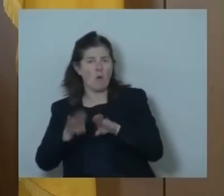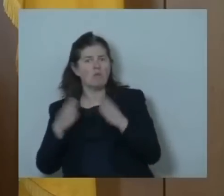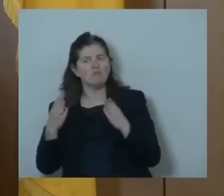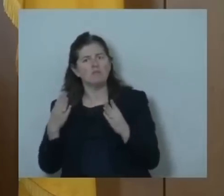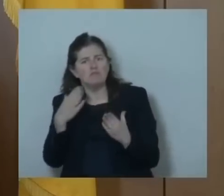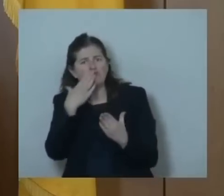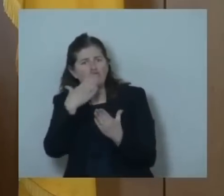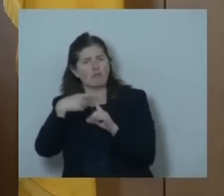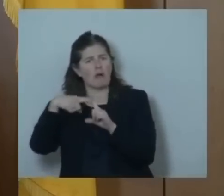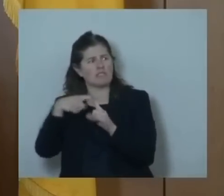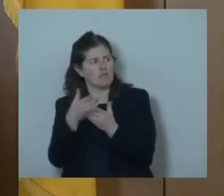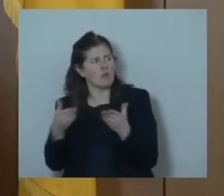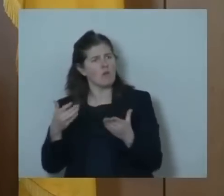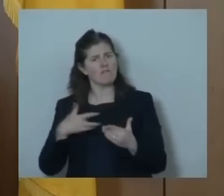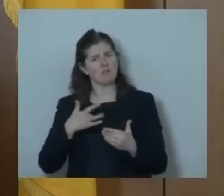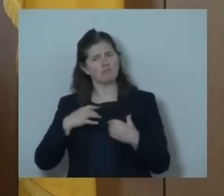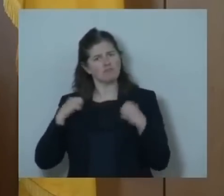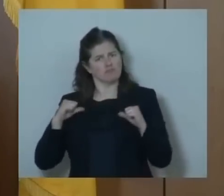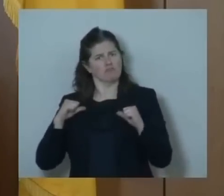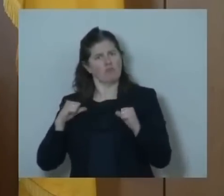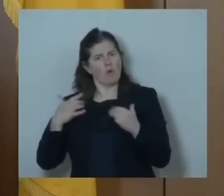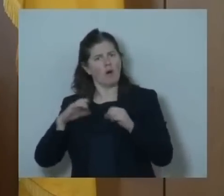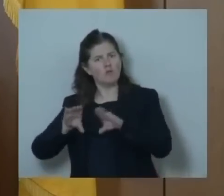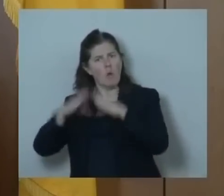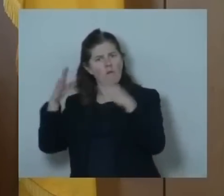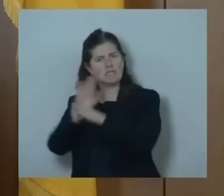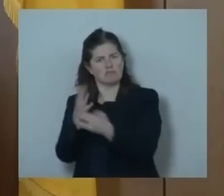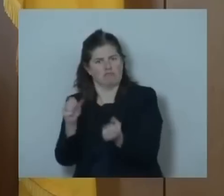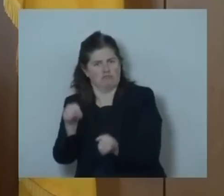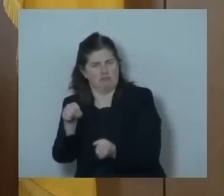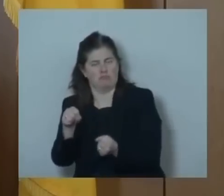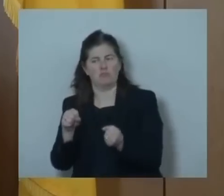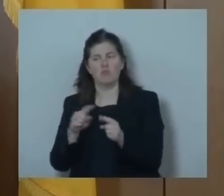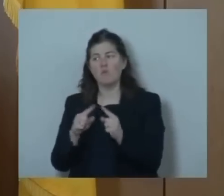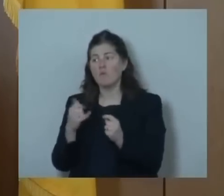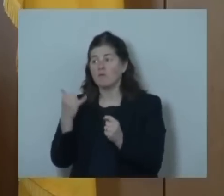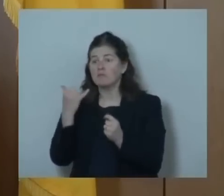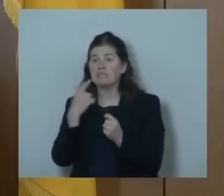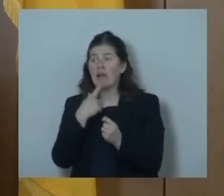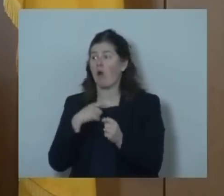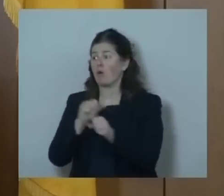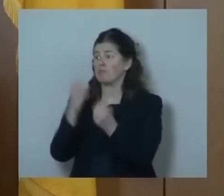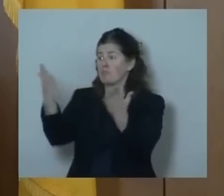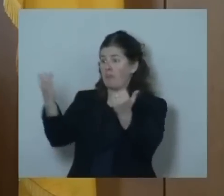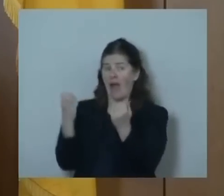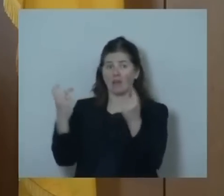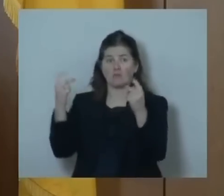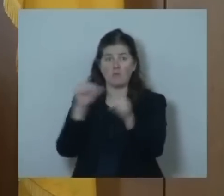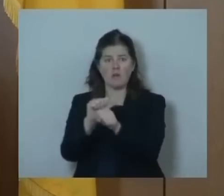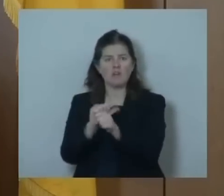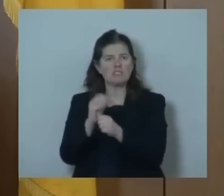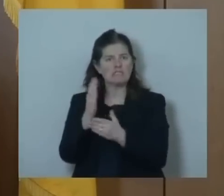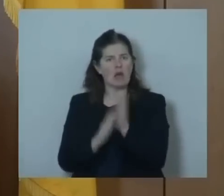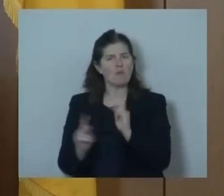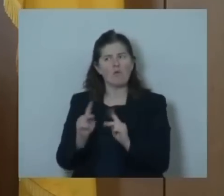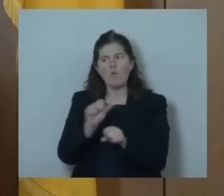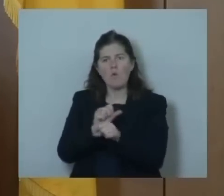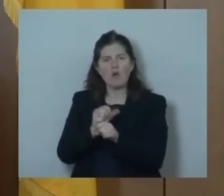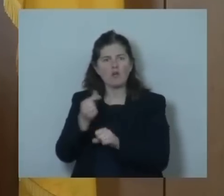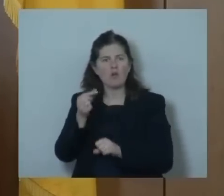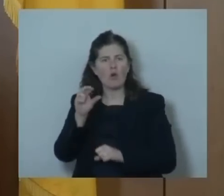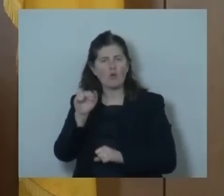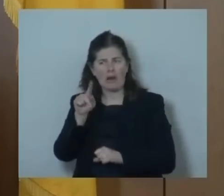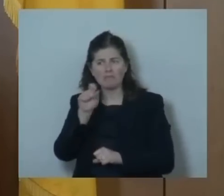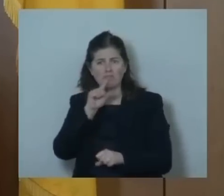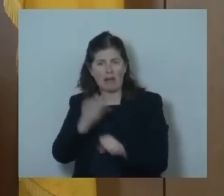right? We should feel good about this. You open a business, you call workers back. I'm going to guess that some of the folks who work in Grants actually